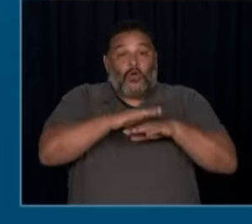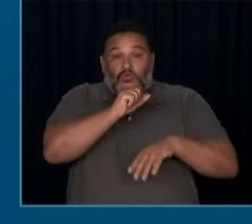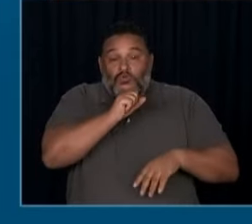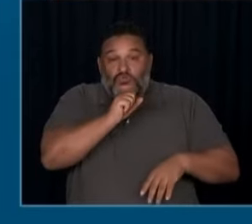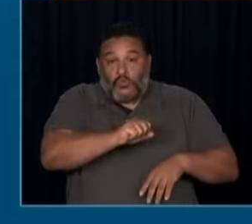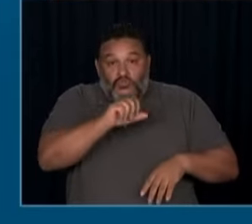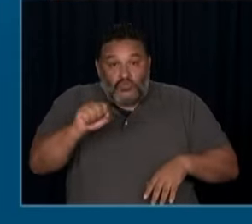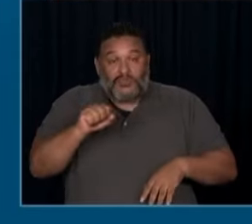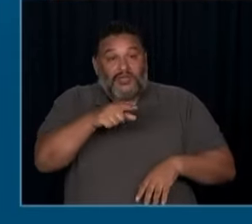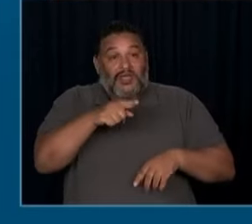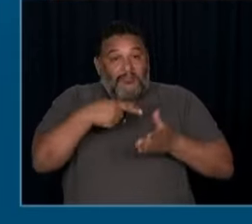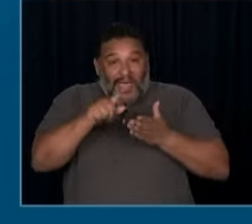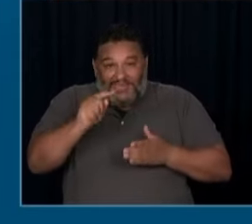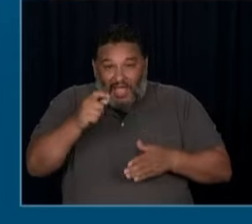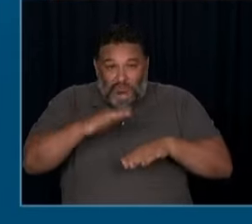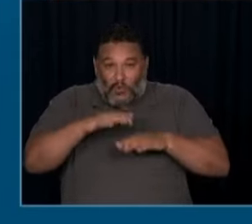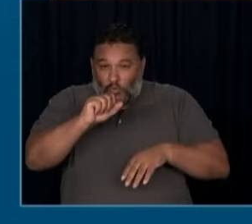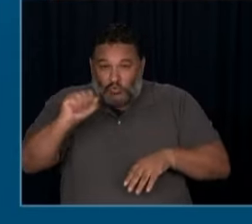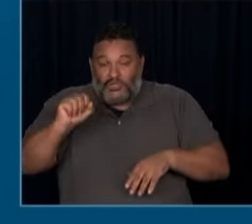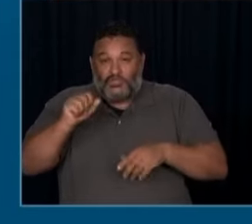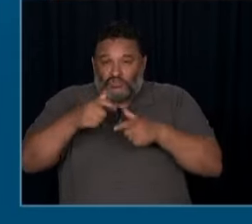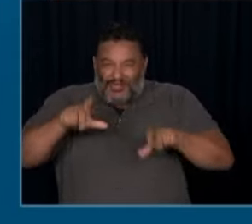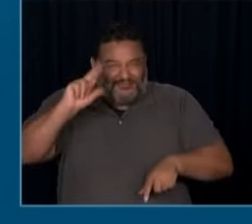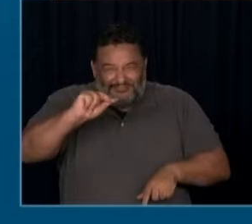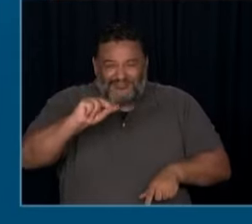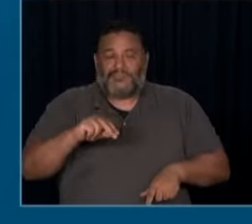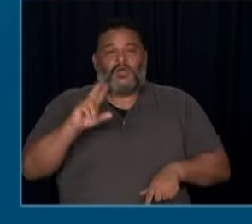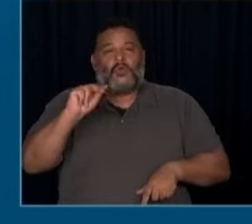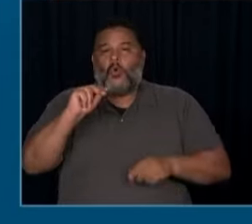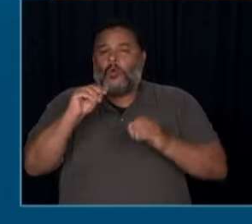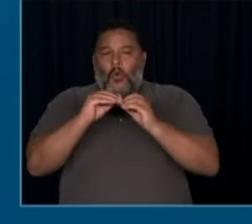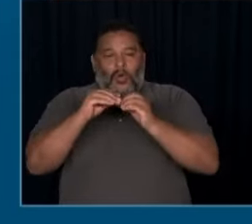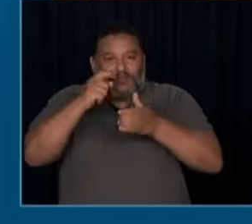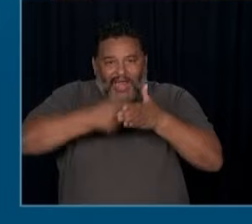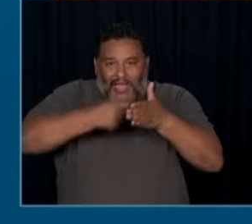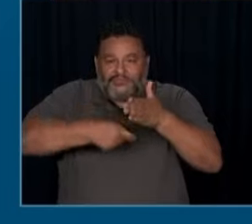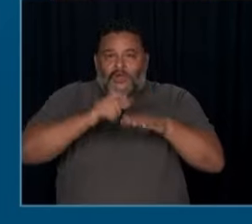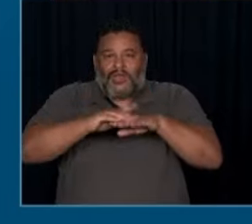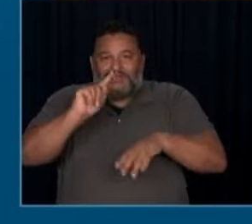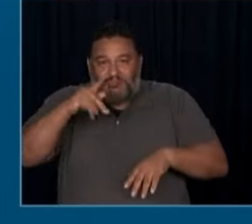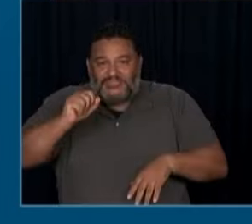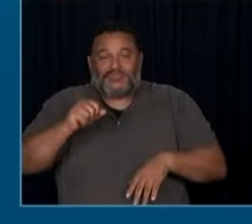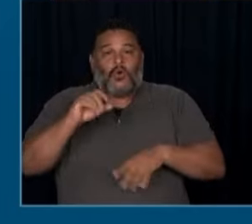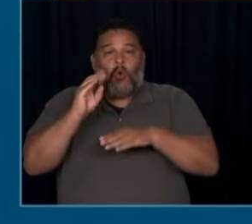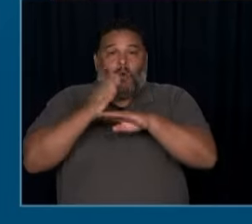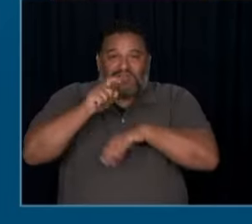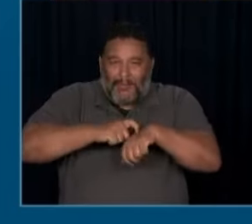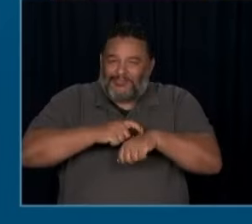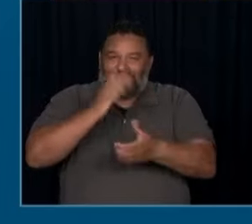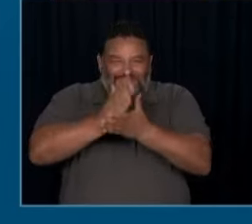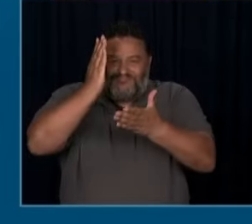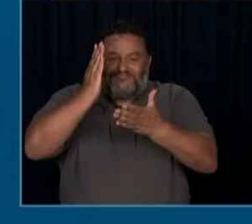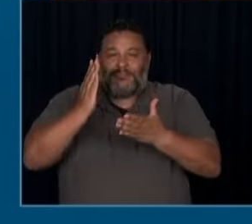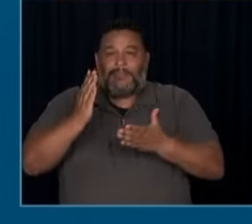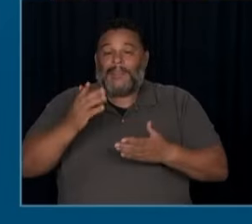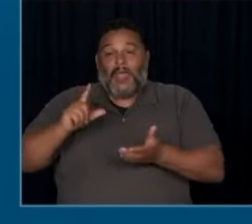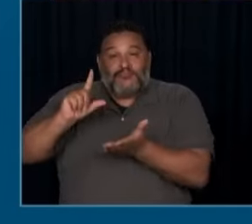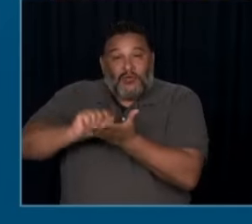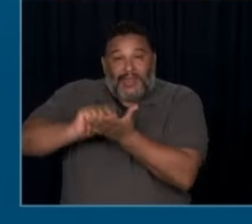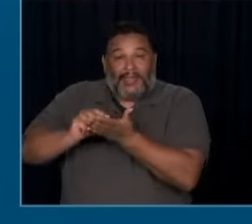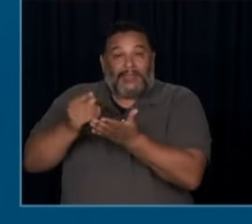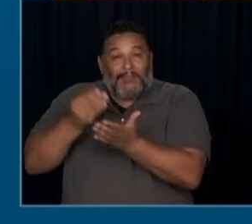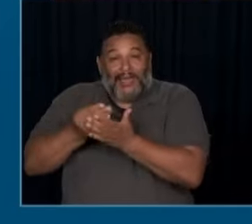Social Security check. No more taxes on tips and no more taxes on overtime. We got to stop printing money like it's going out of